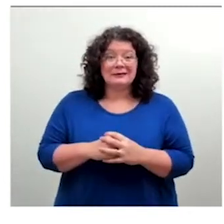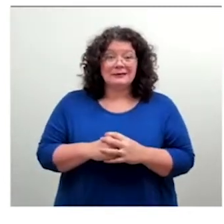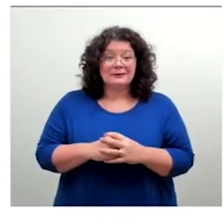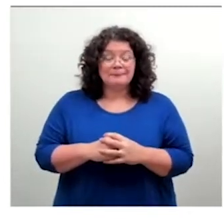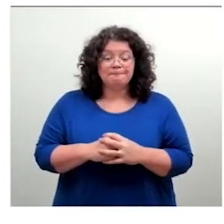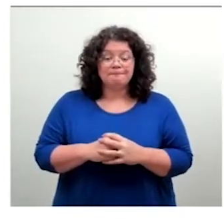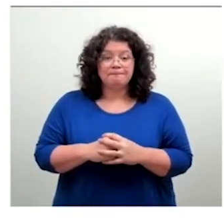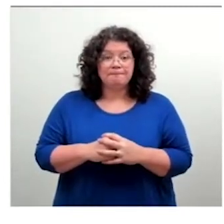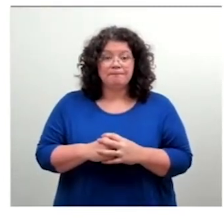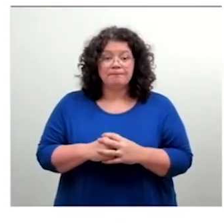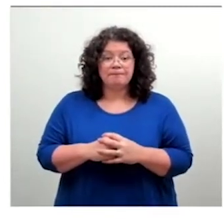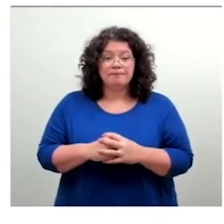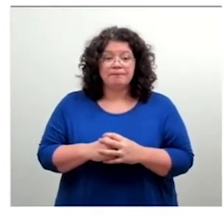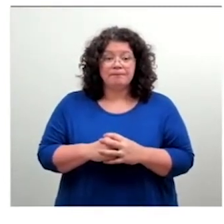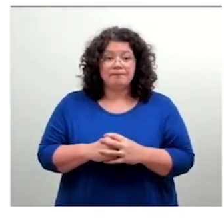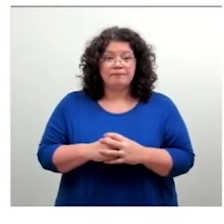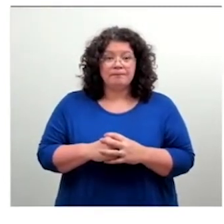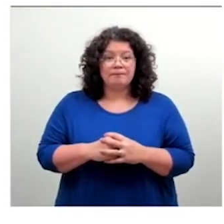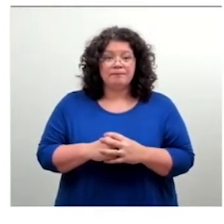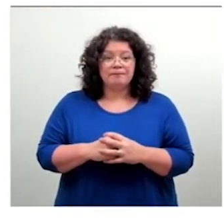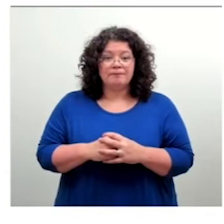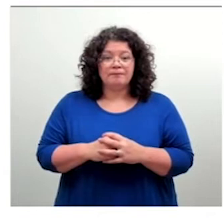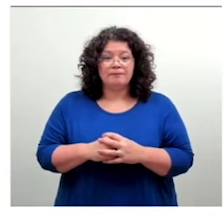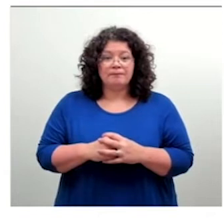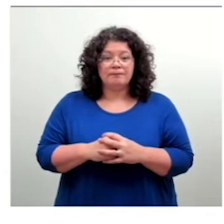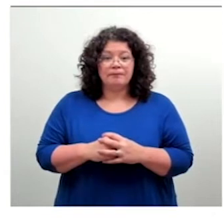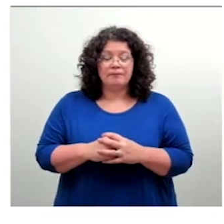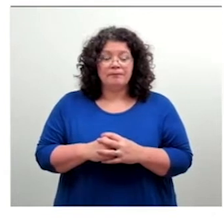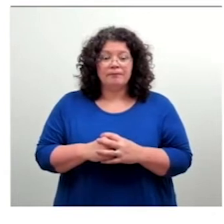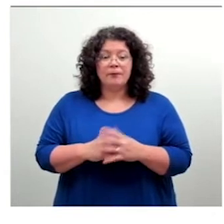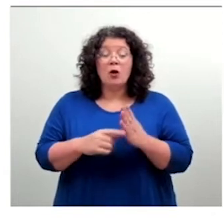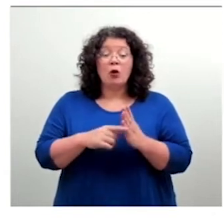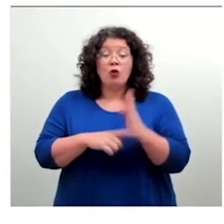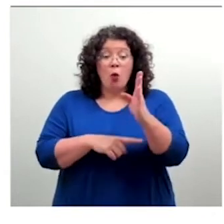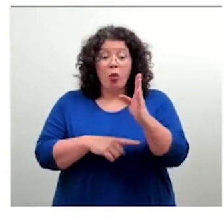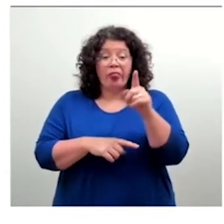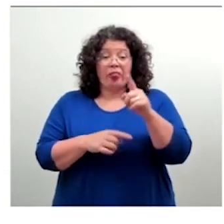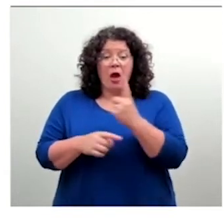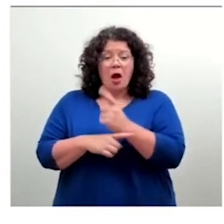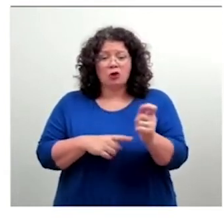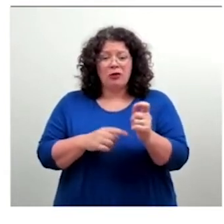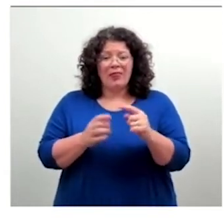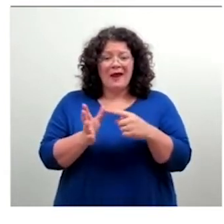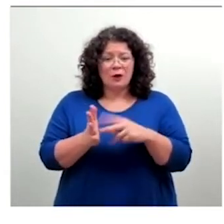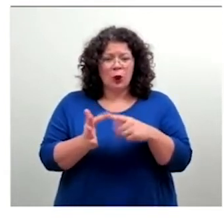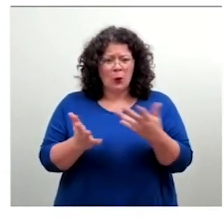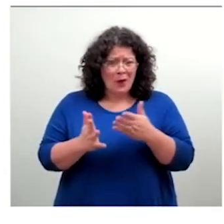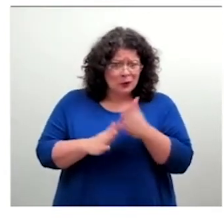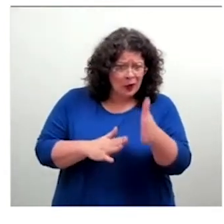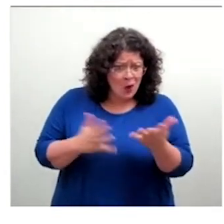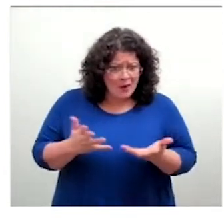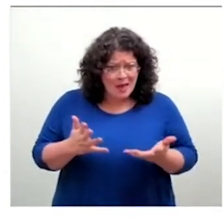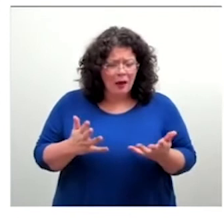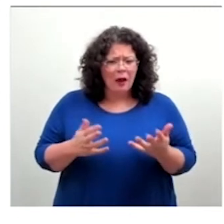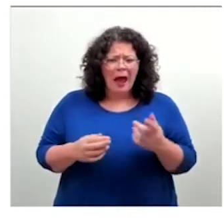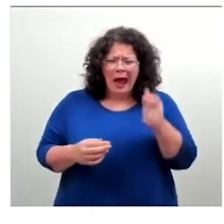called Local Burger nearby. Would you like to try it? Let's do it. I'll set a beacon to it. Now I can hear the beacon over in